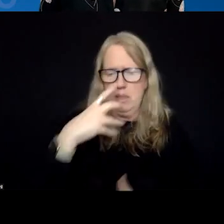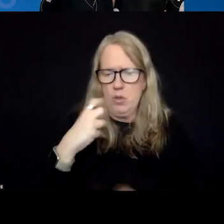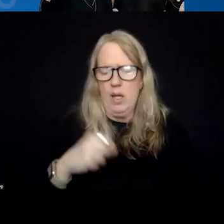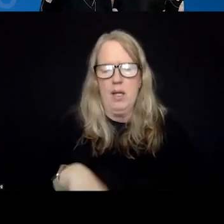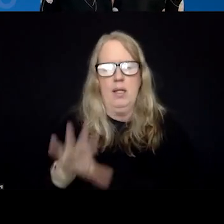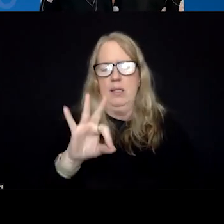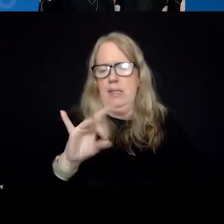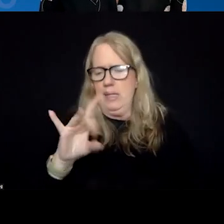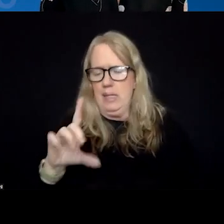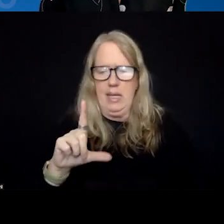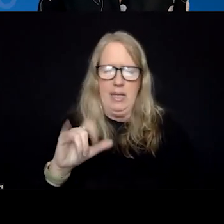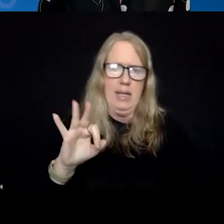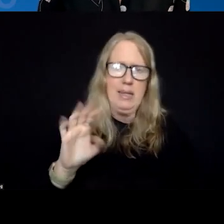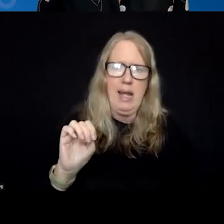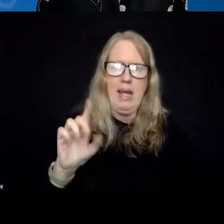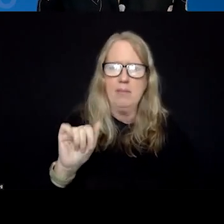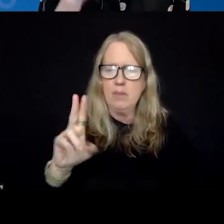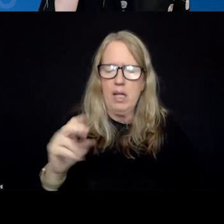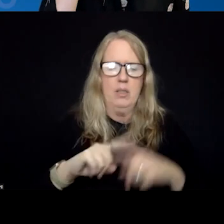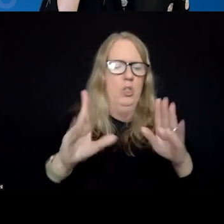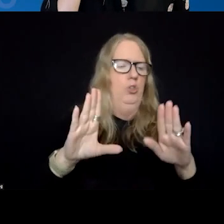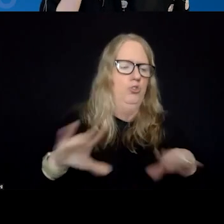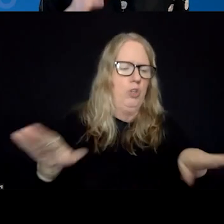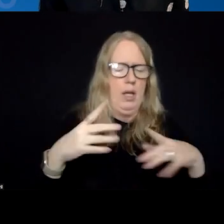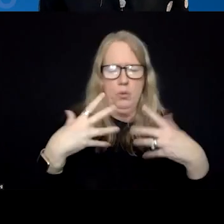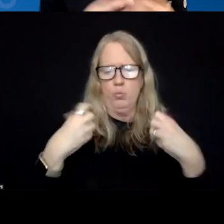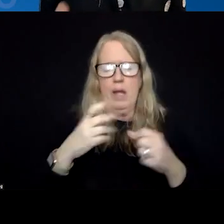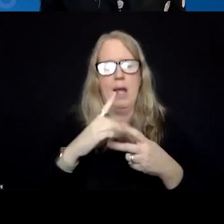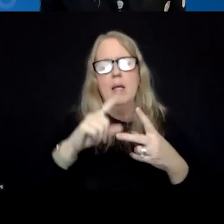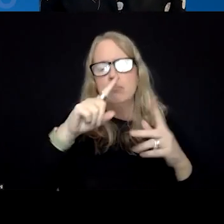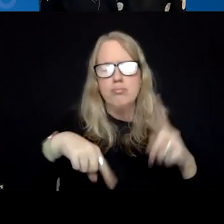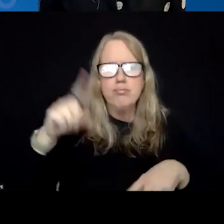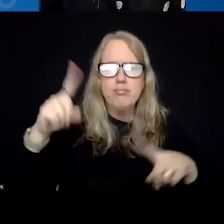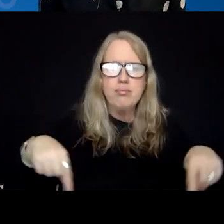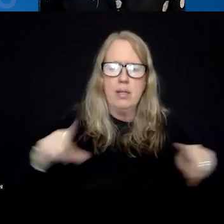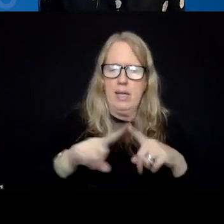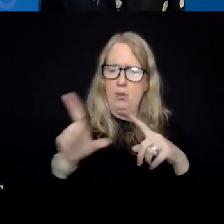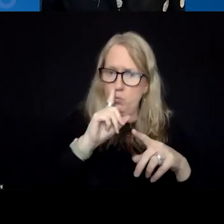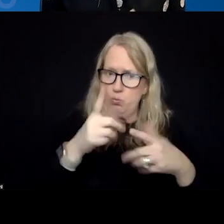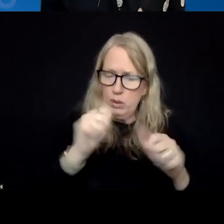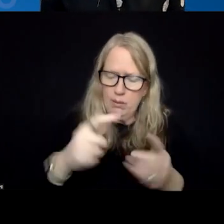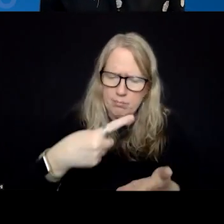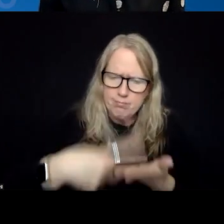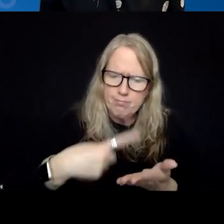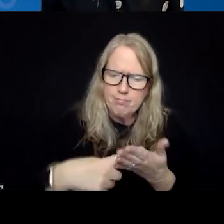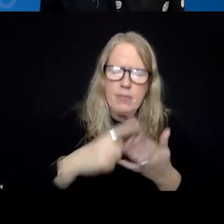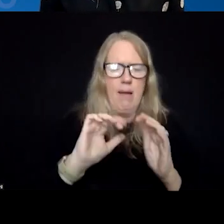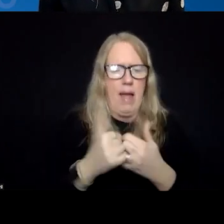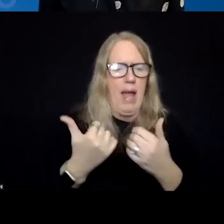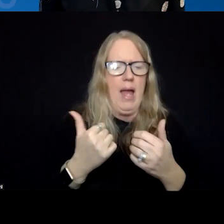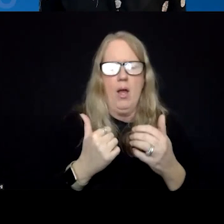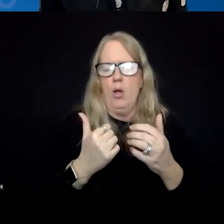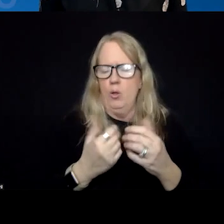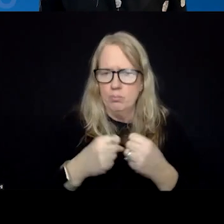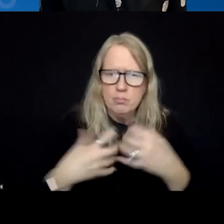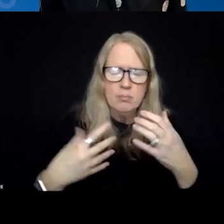988 Lifeline, child welfare, and others to come around the table and really discuss how they can build an inclusive approach